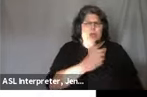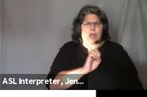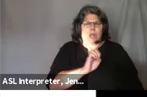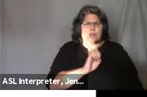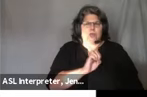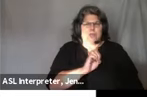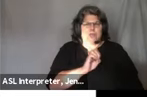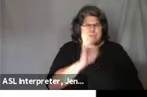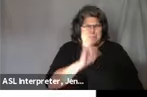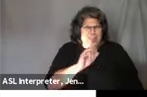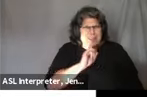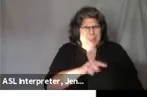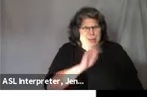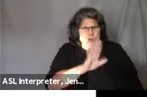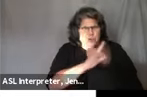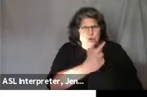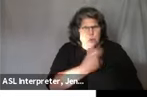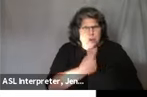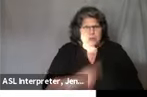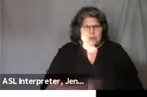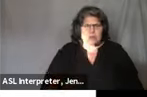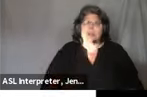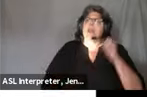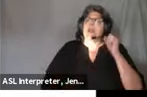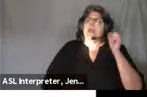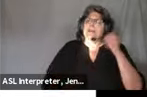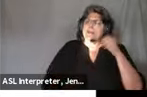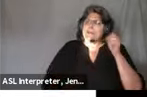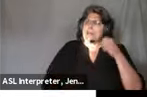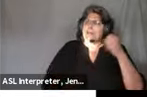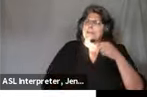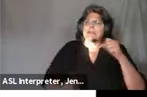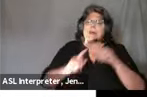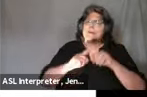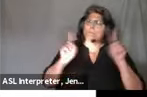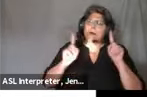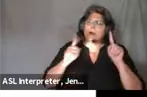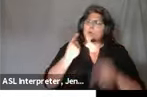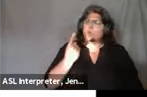Does that answer your question? It does, except that one of the